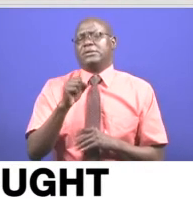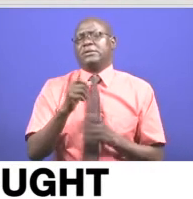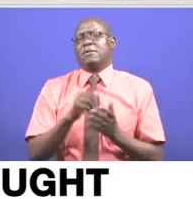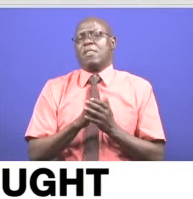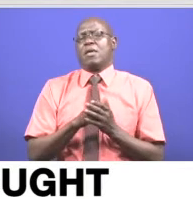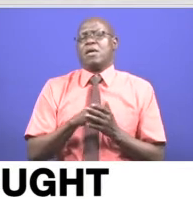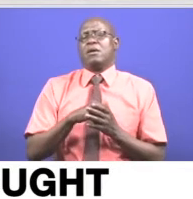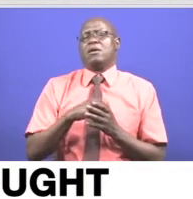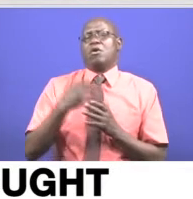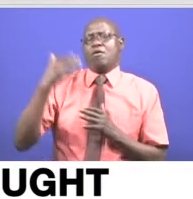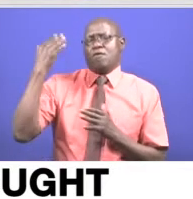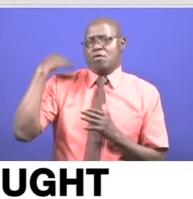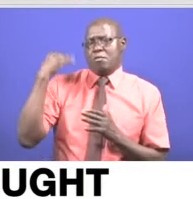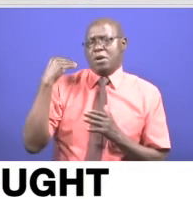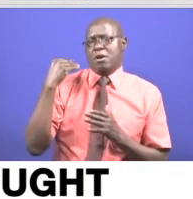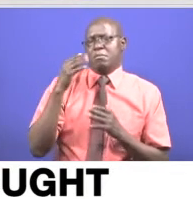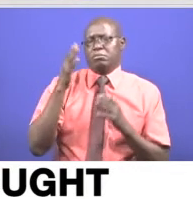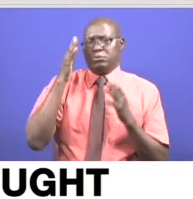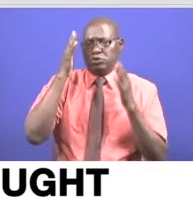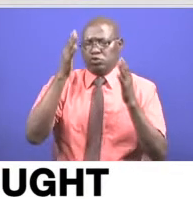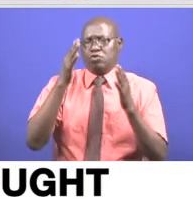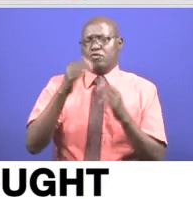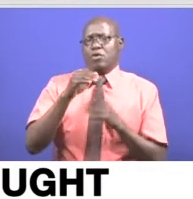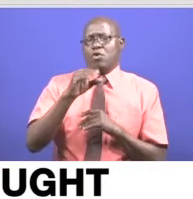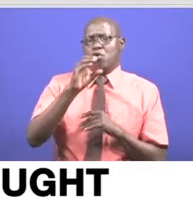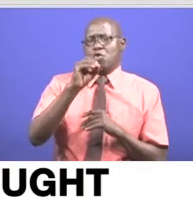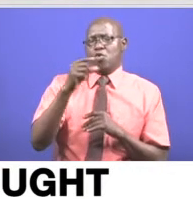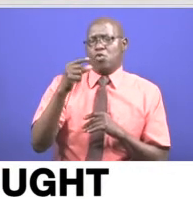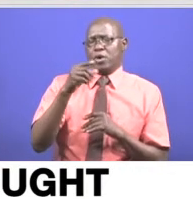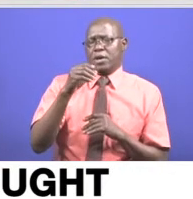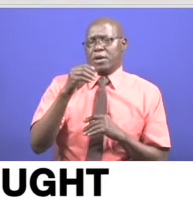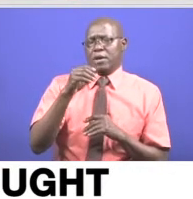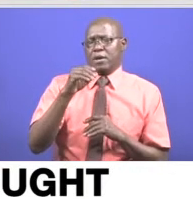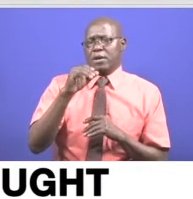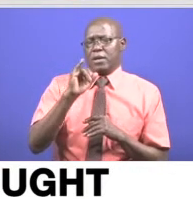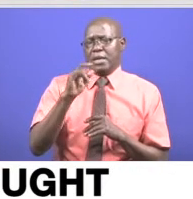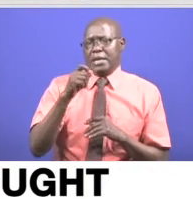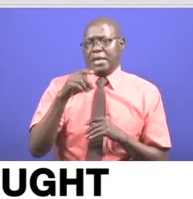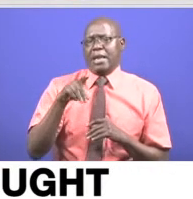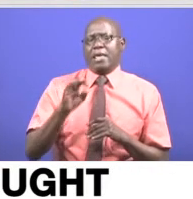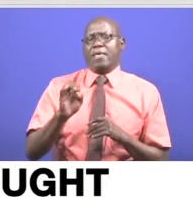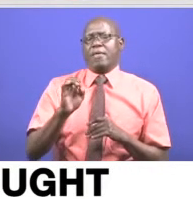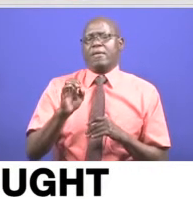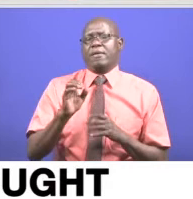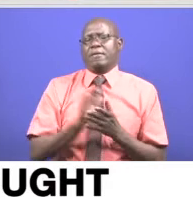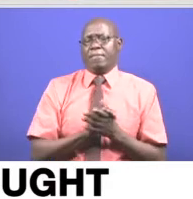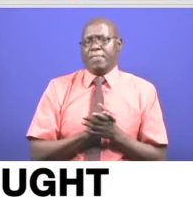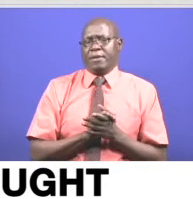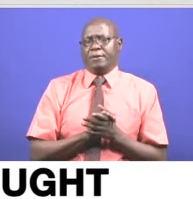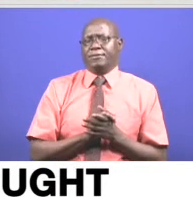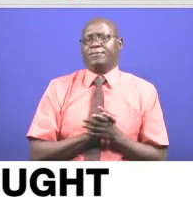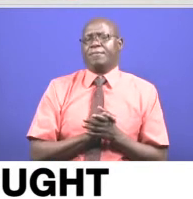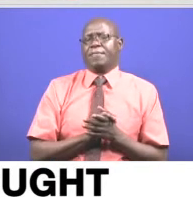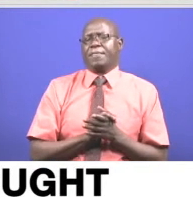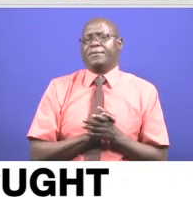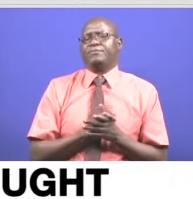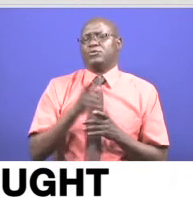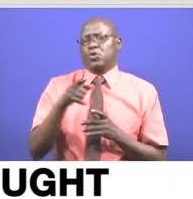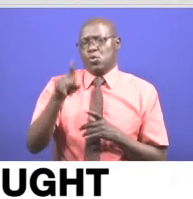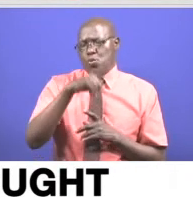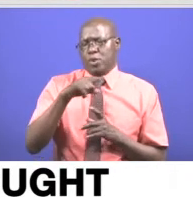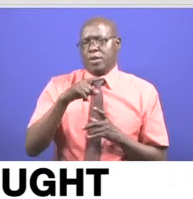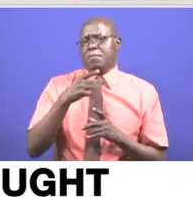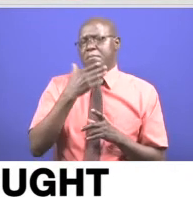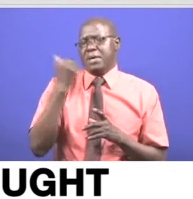and also taught by the pastors in the assemblies is patriotism. Let's exercise